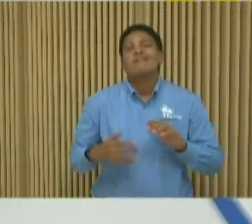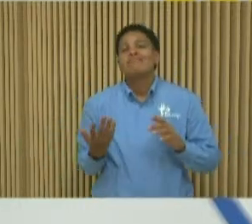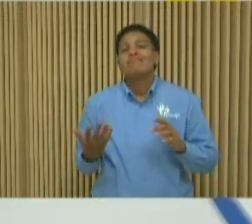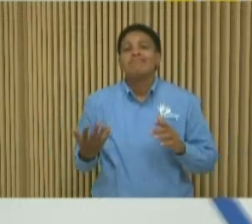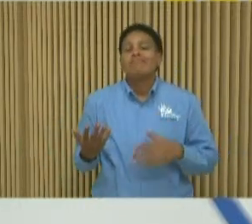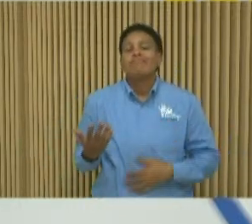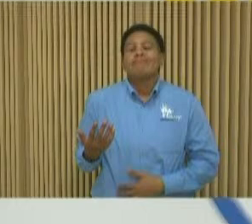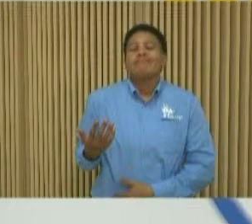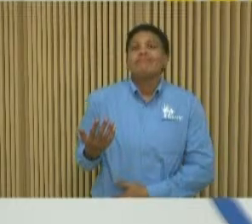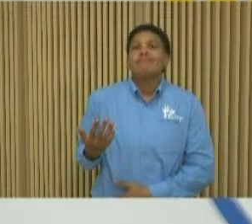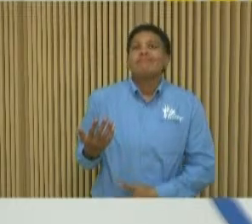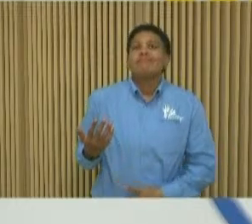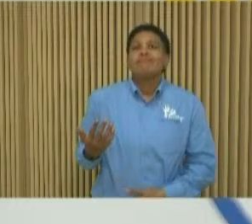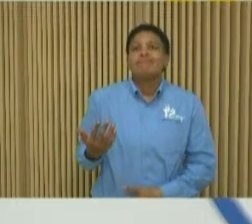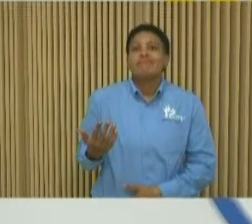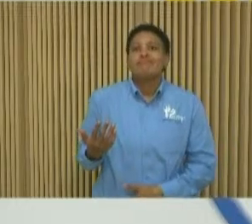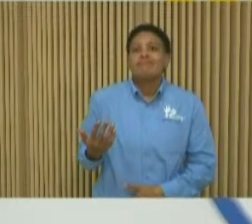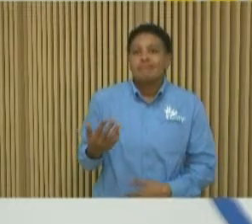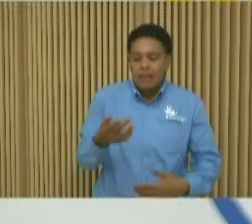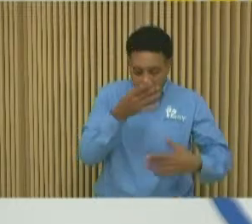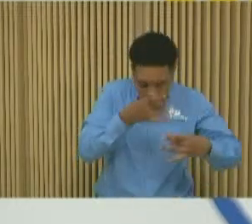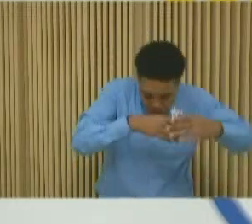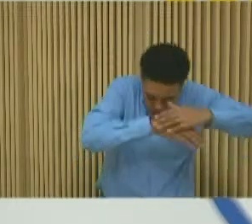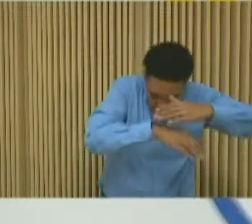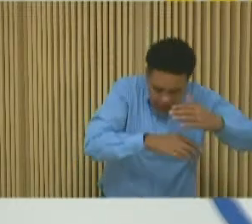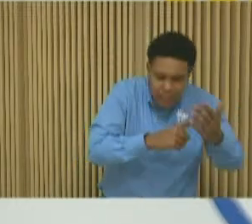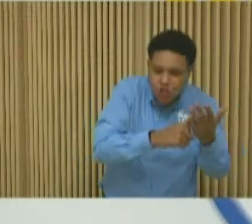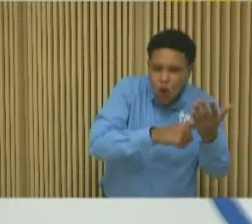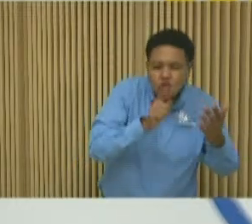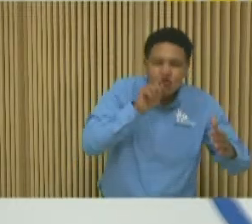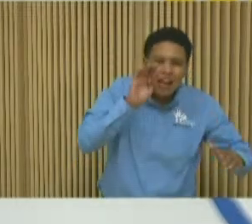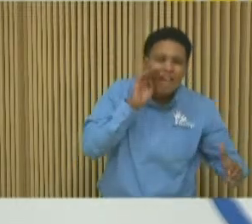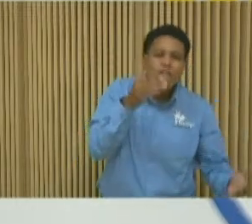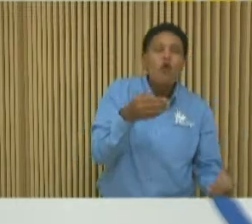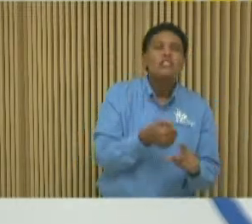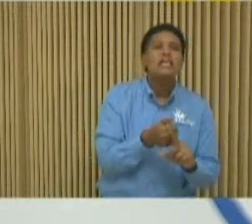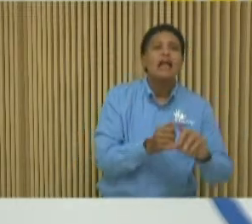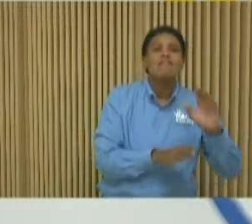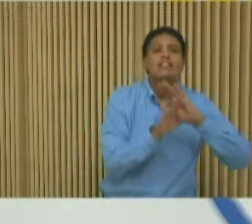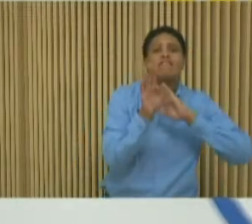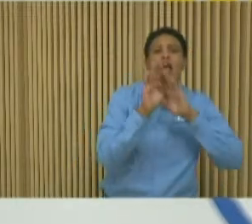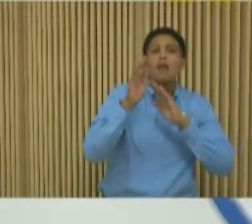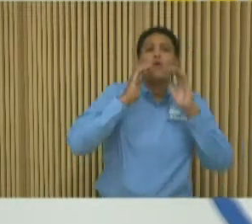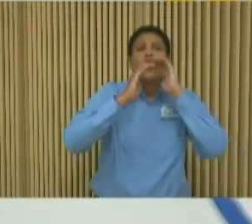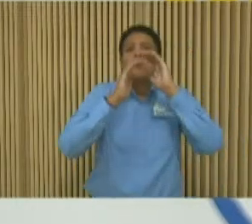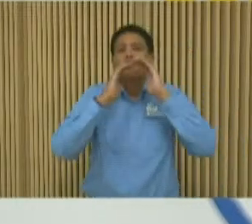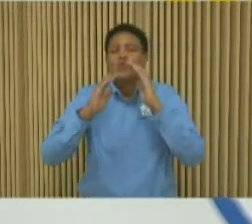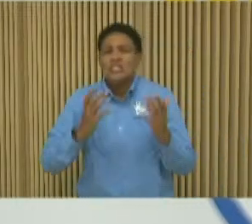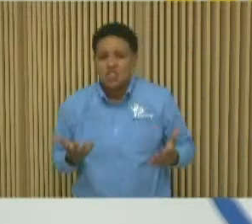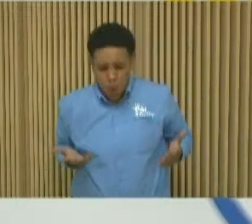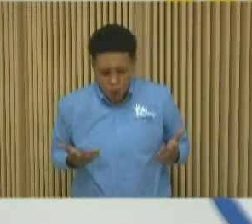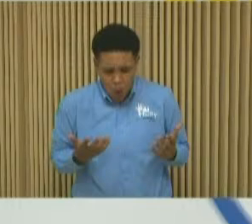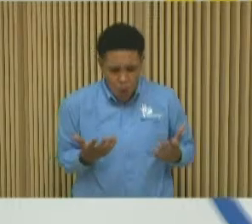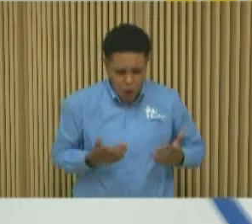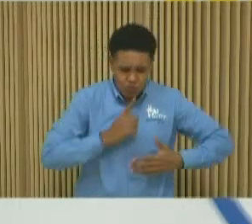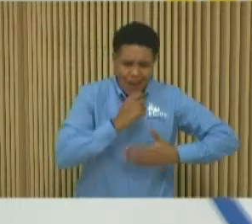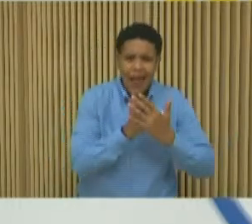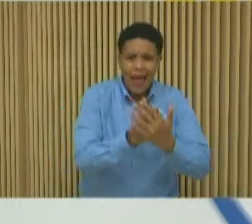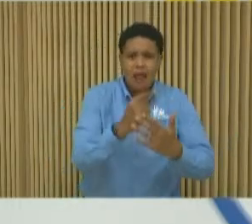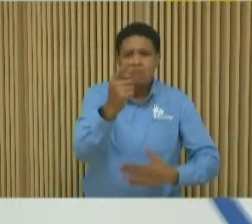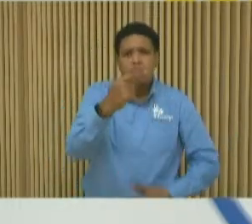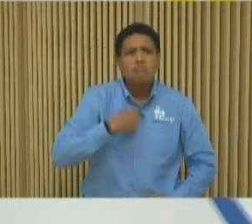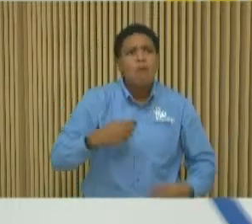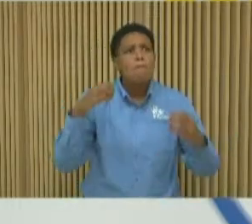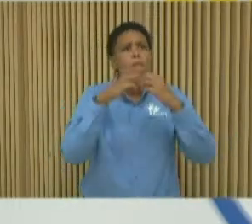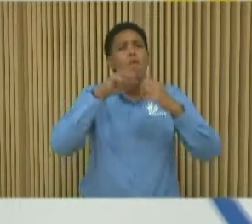just, interest-based negotiation really deals with development, communication. So it helped us